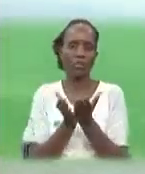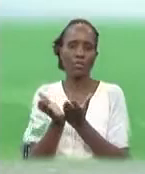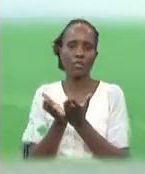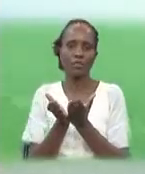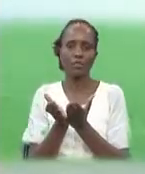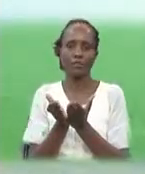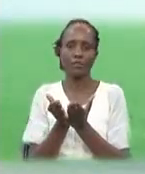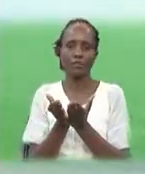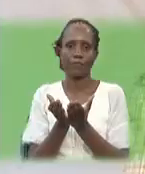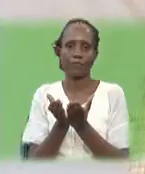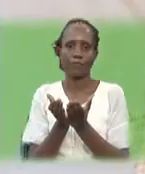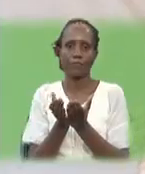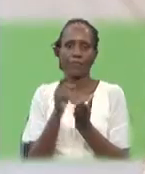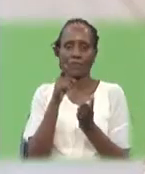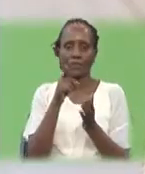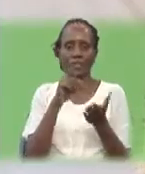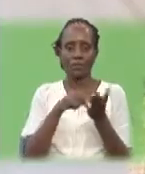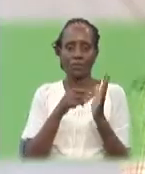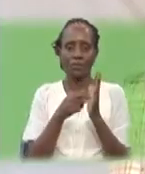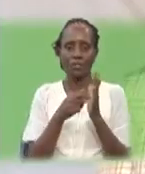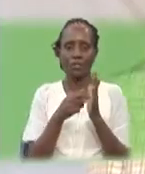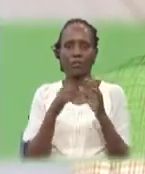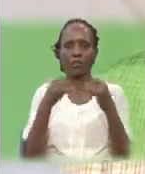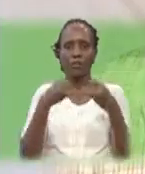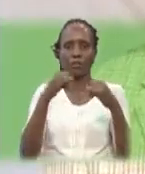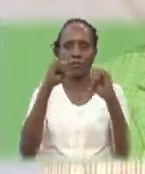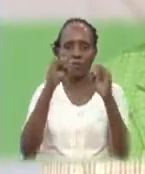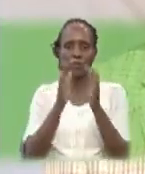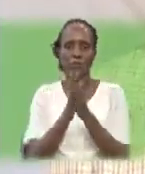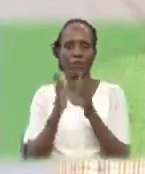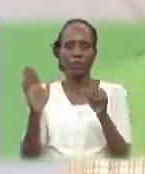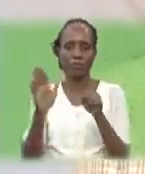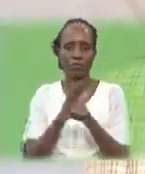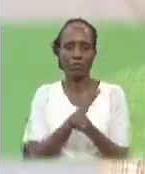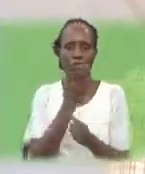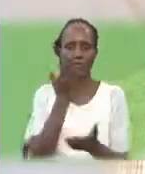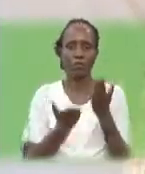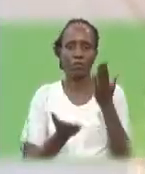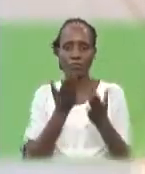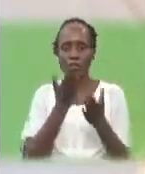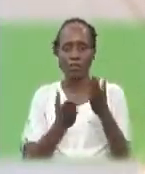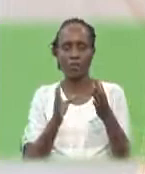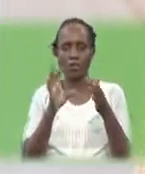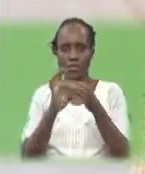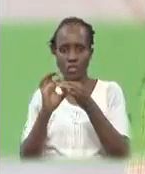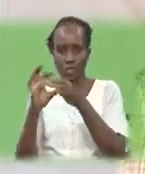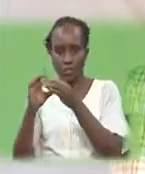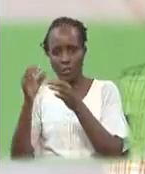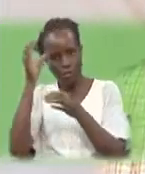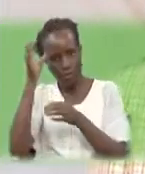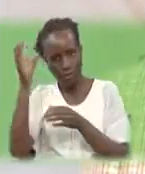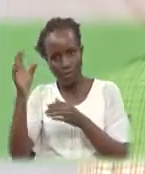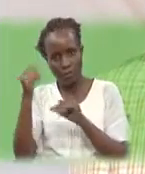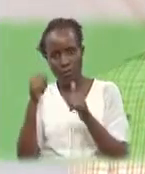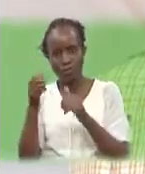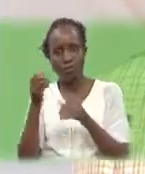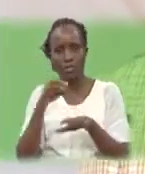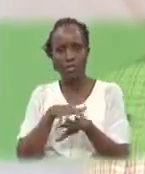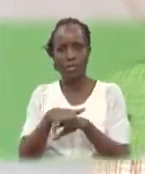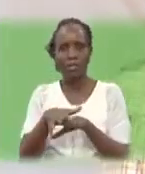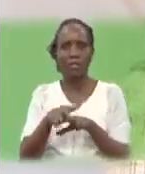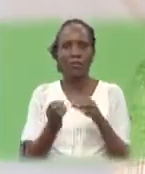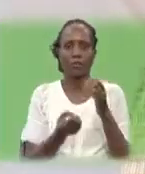and enterprise. The project will be implemented with a full value chain concept that will